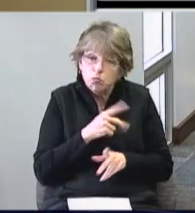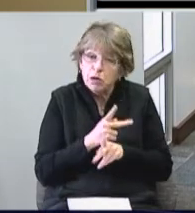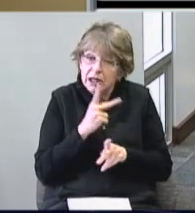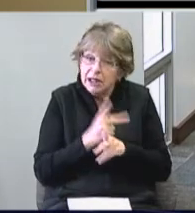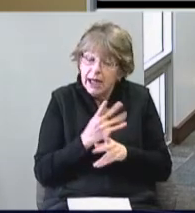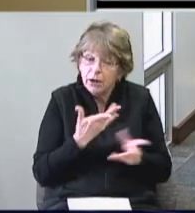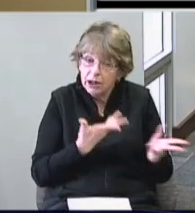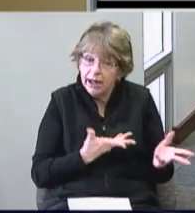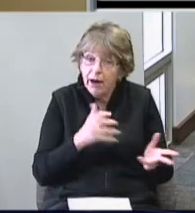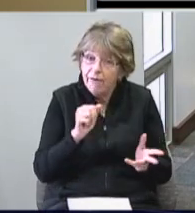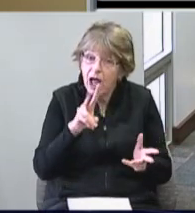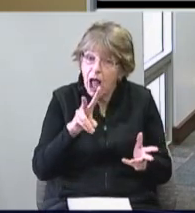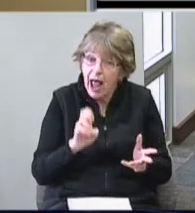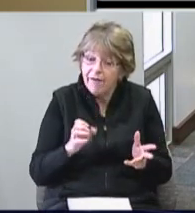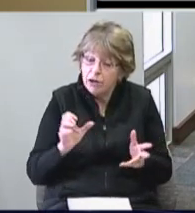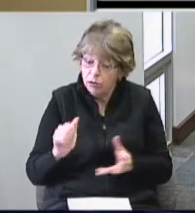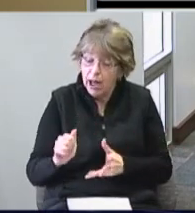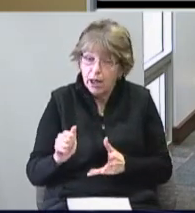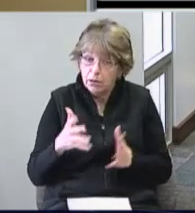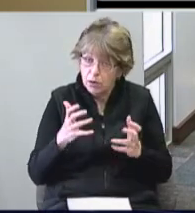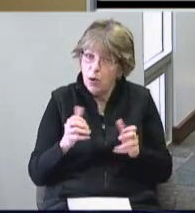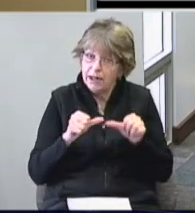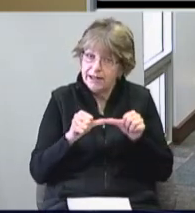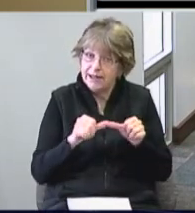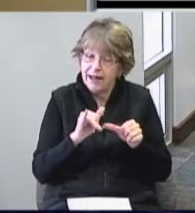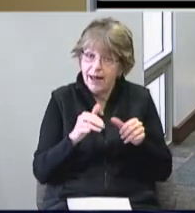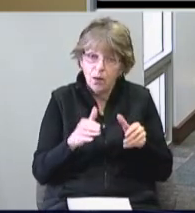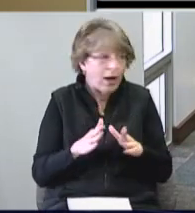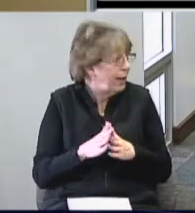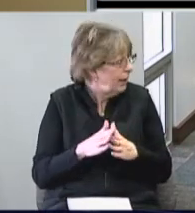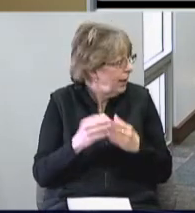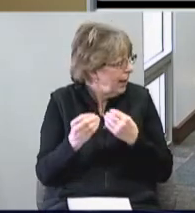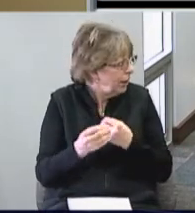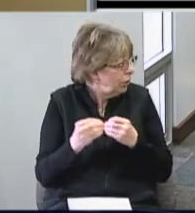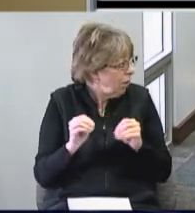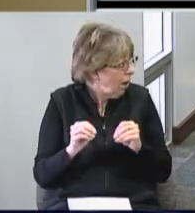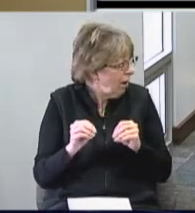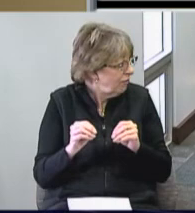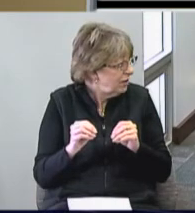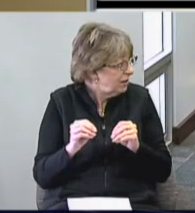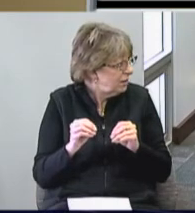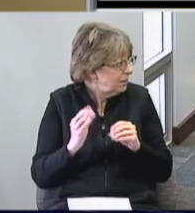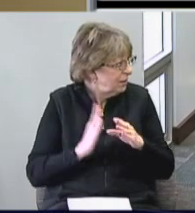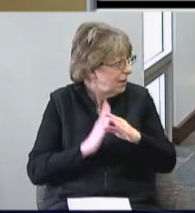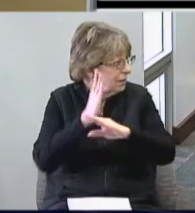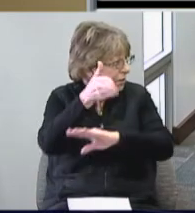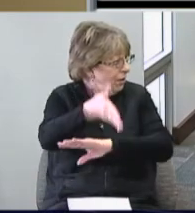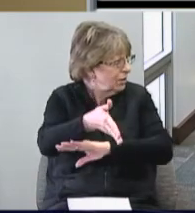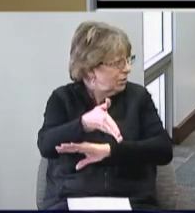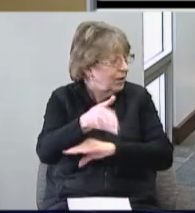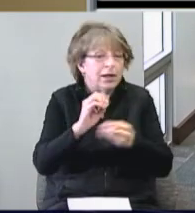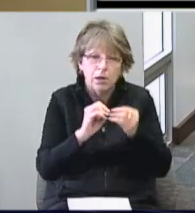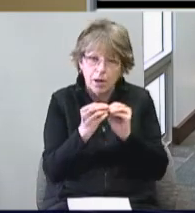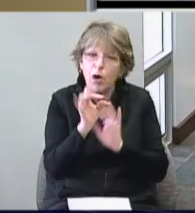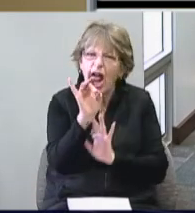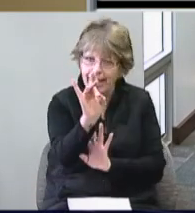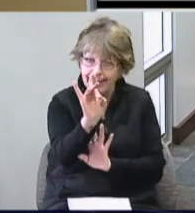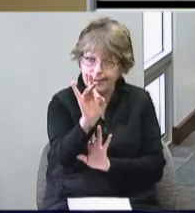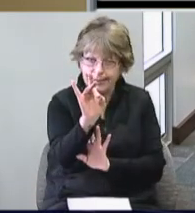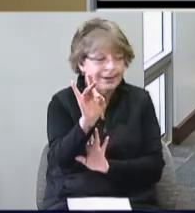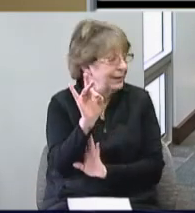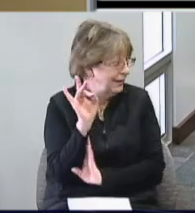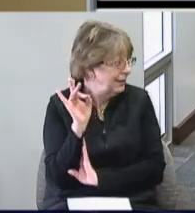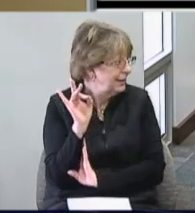that end of Avenue A and want to keep doing so. And is your office right Right across west the of street, 8th? number Or 8. Number 8. Oh, Yes, it is ma'am. number